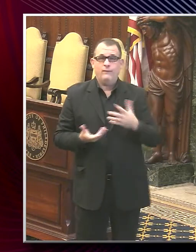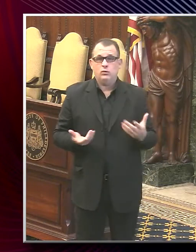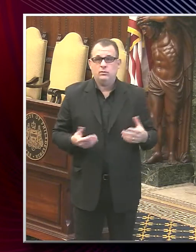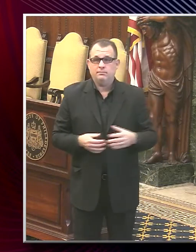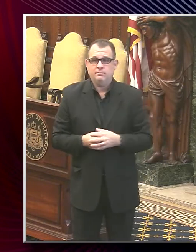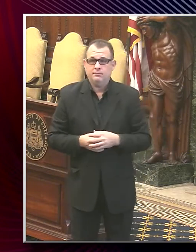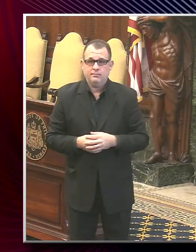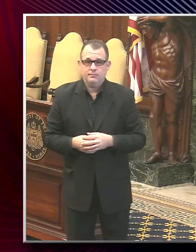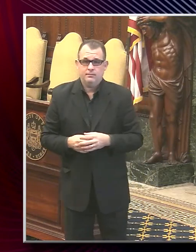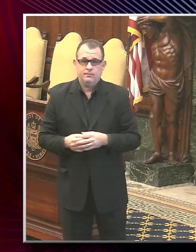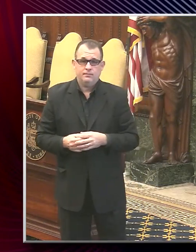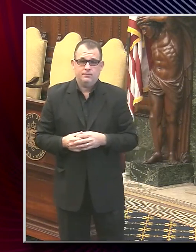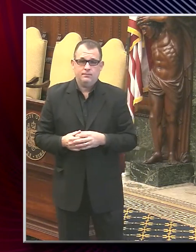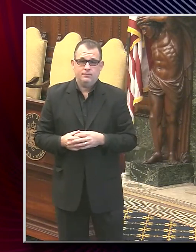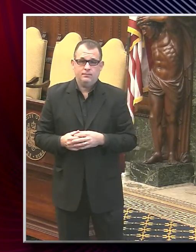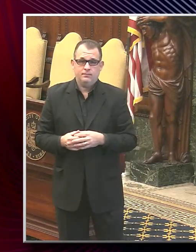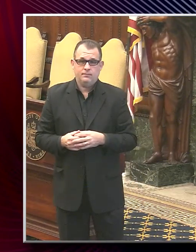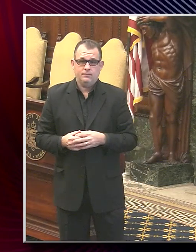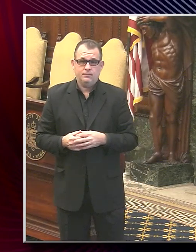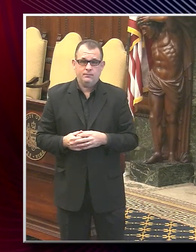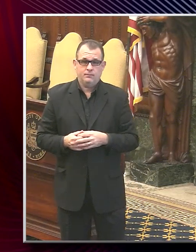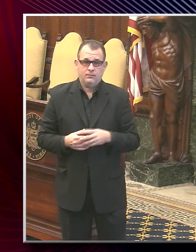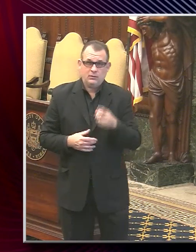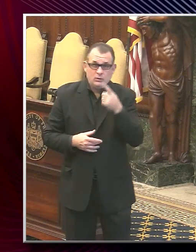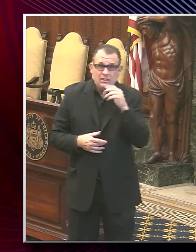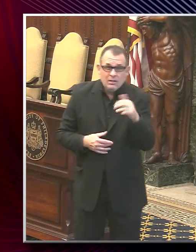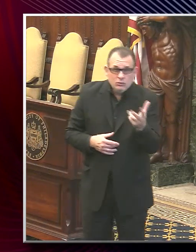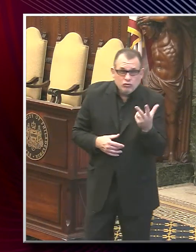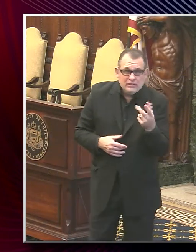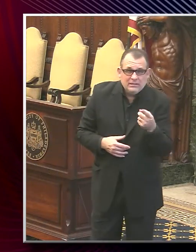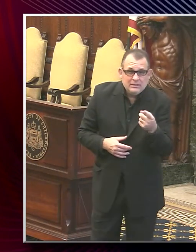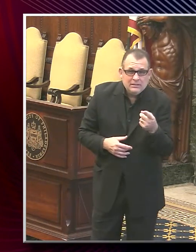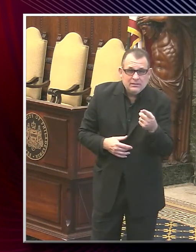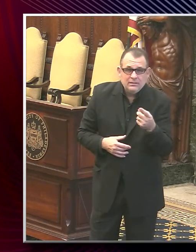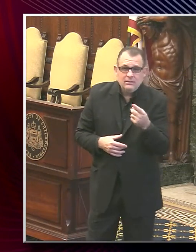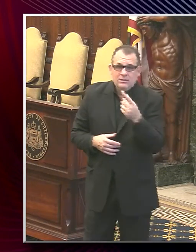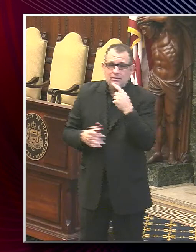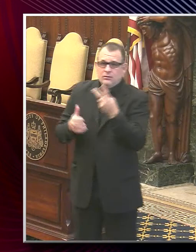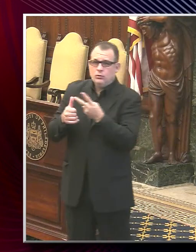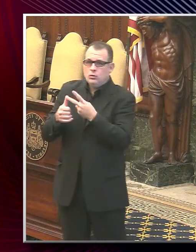Maggie, are you, I think that was 3, right? It was 2, but I think